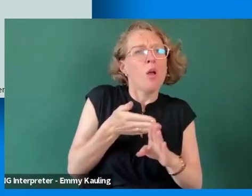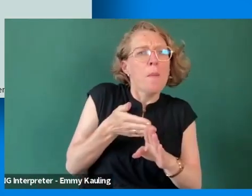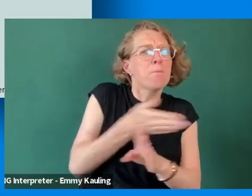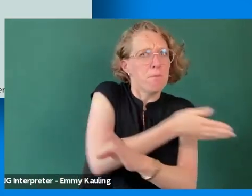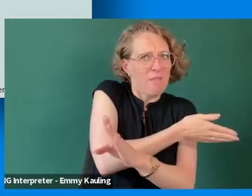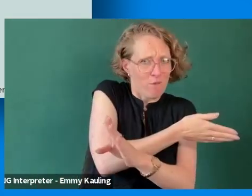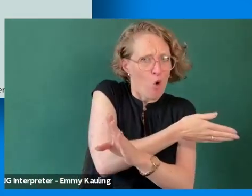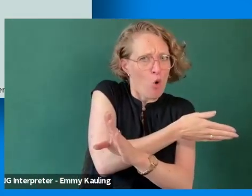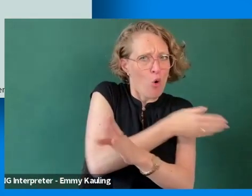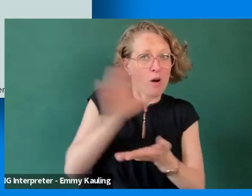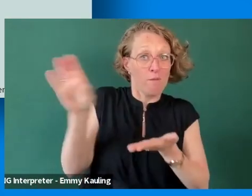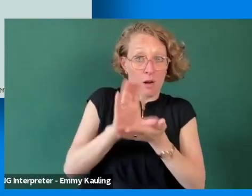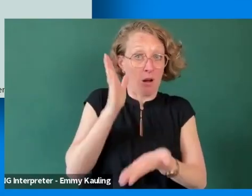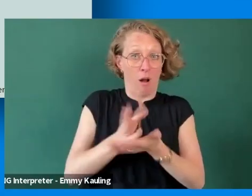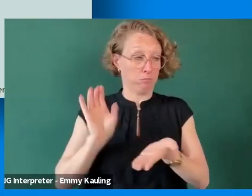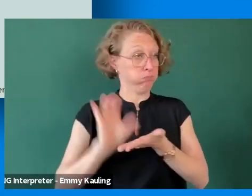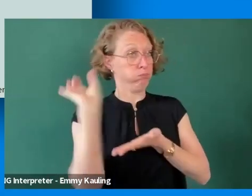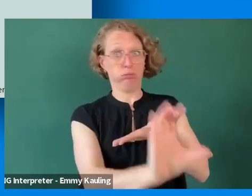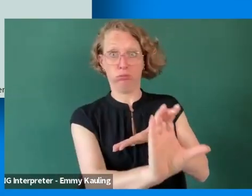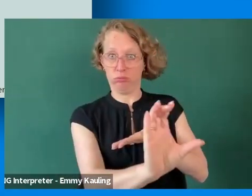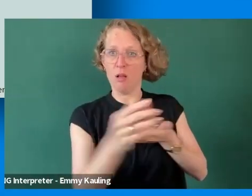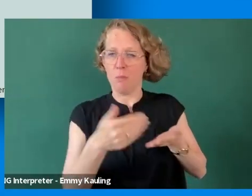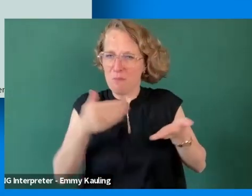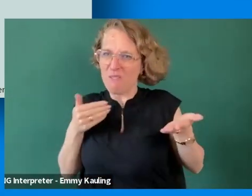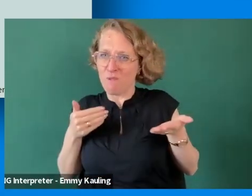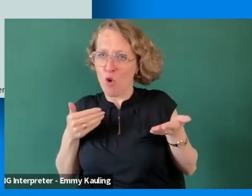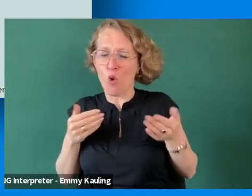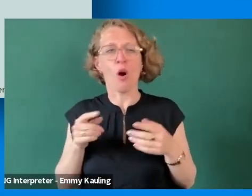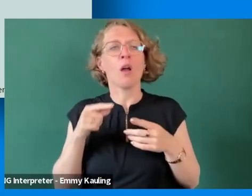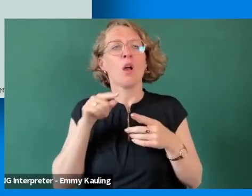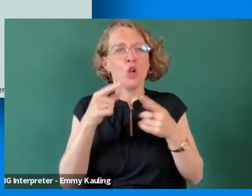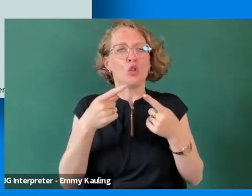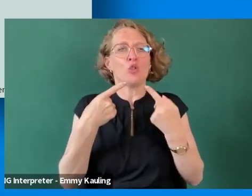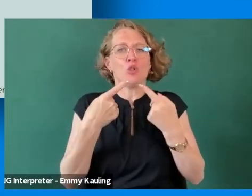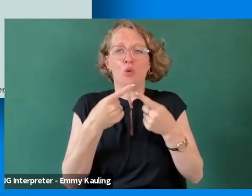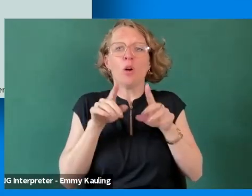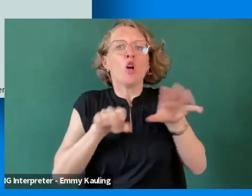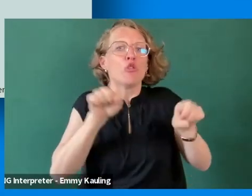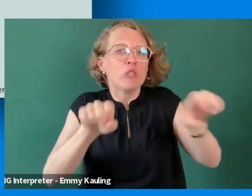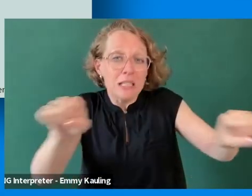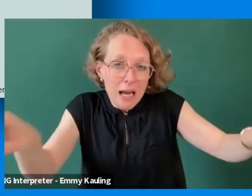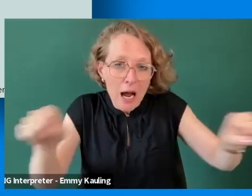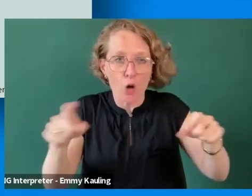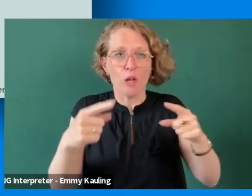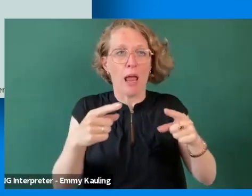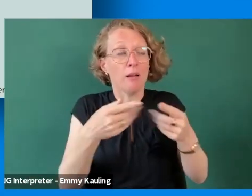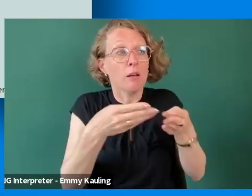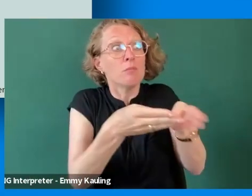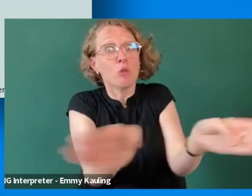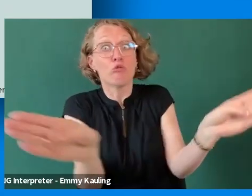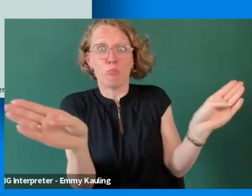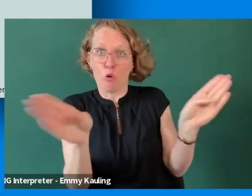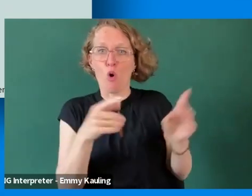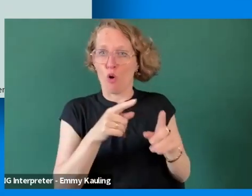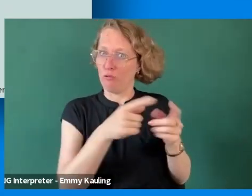the funding has happened, looking to reach out and support as diverse a range of applicants as you can. And